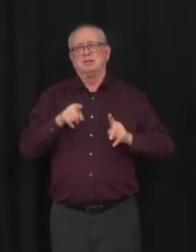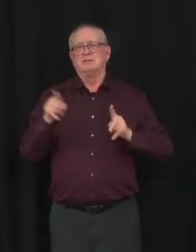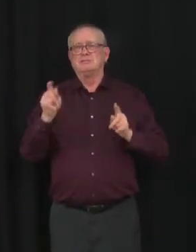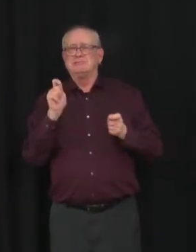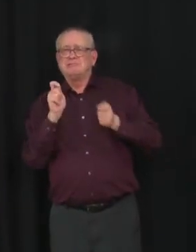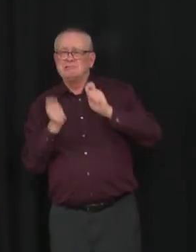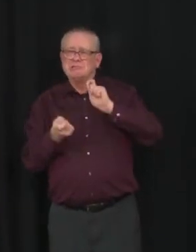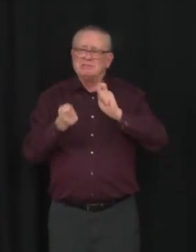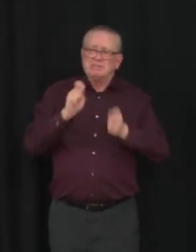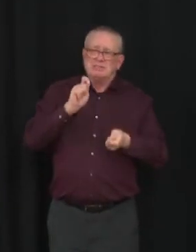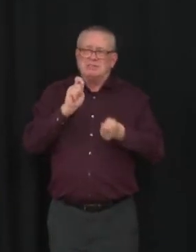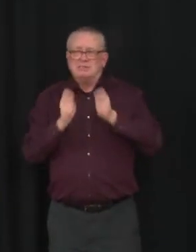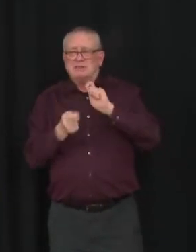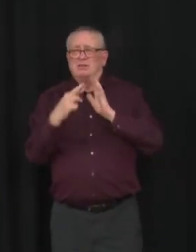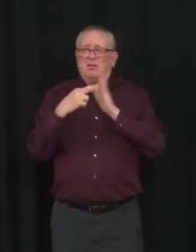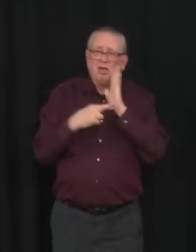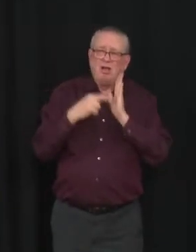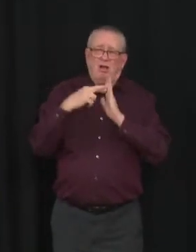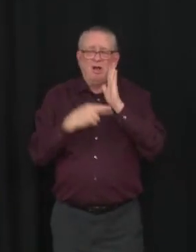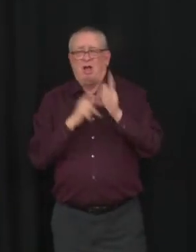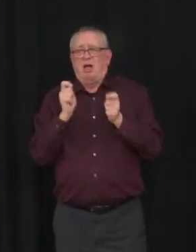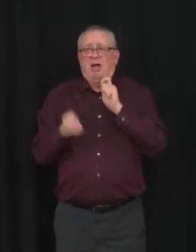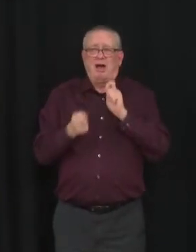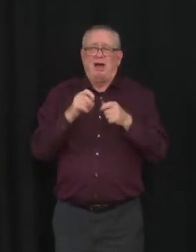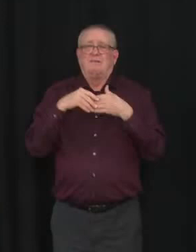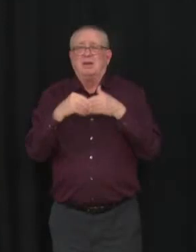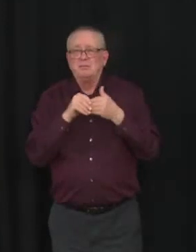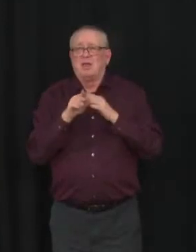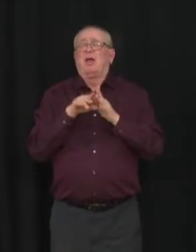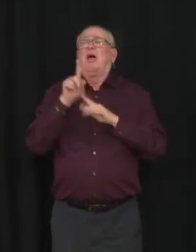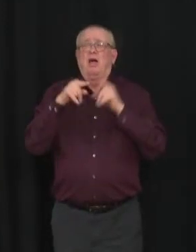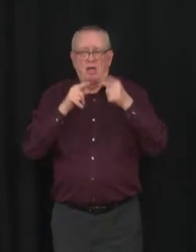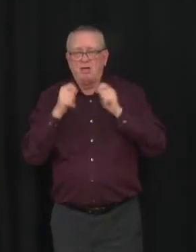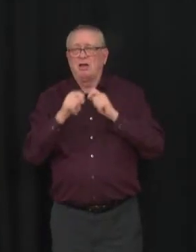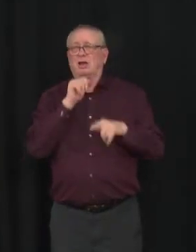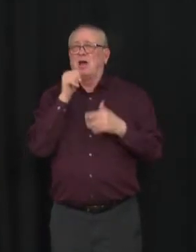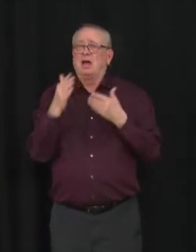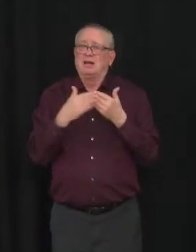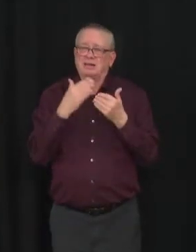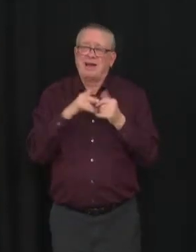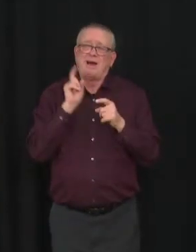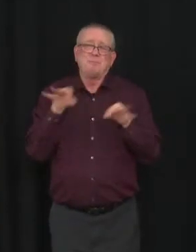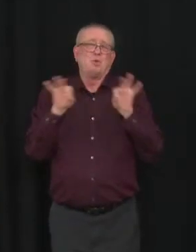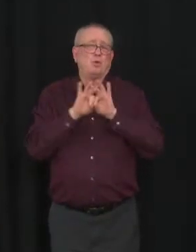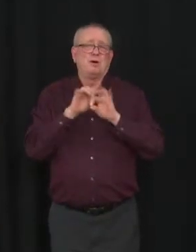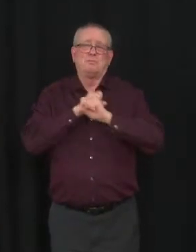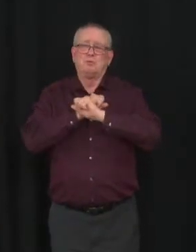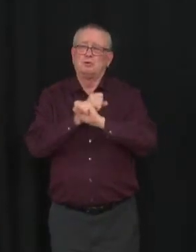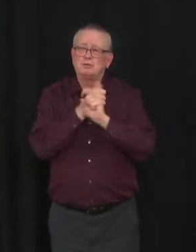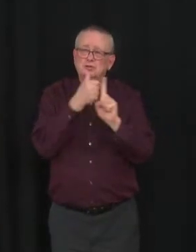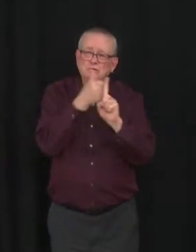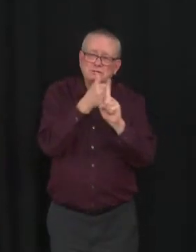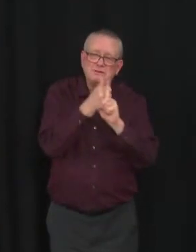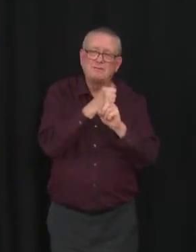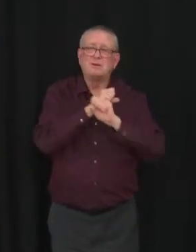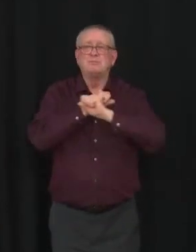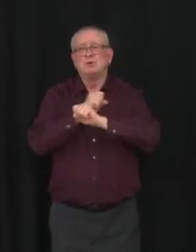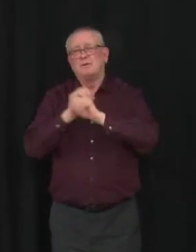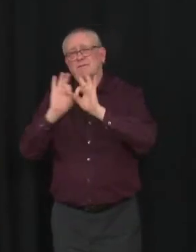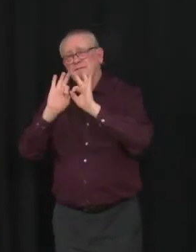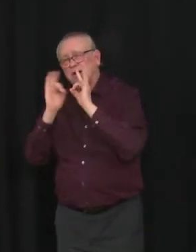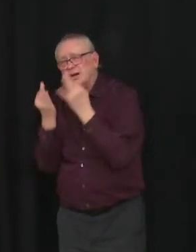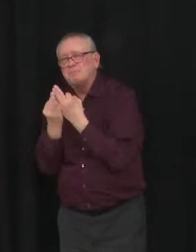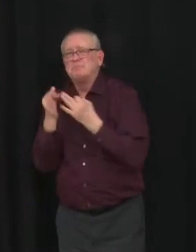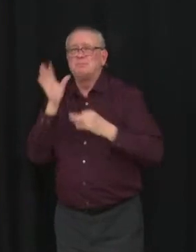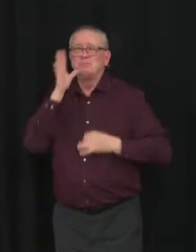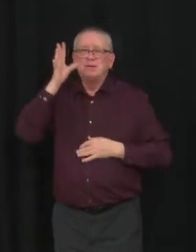helping to protect not only yourselves, but your family and loved ones, and as well helping to protect our healthcare system.